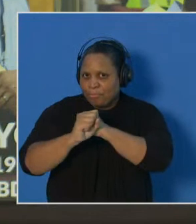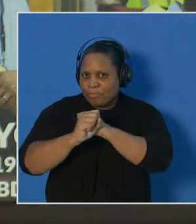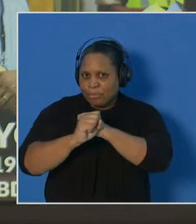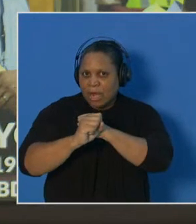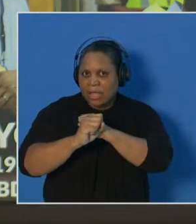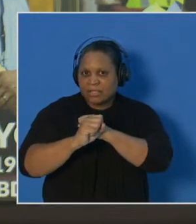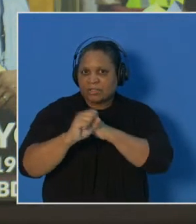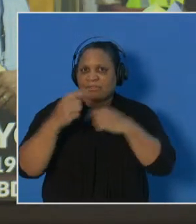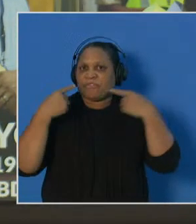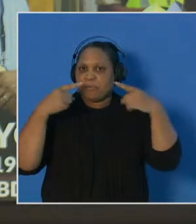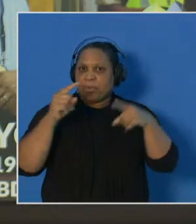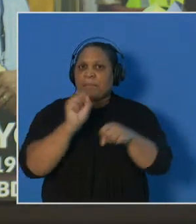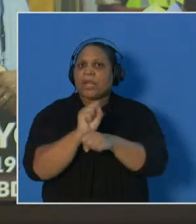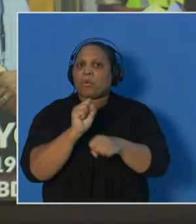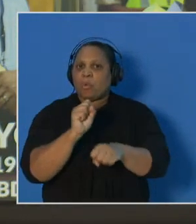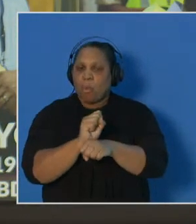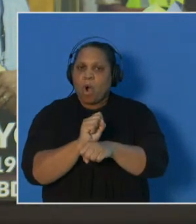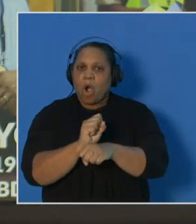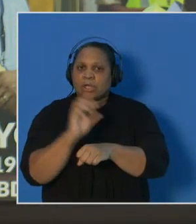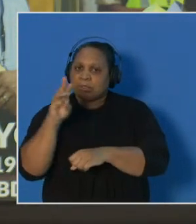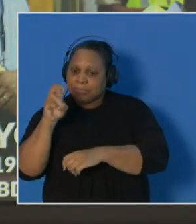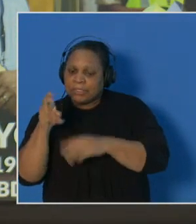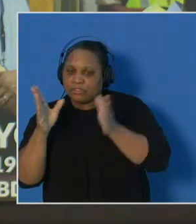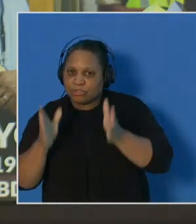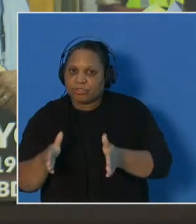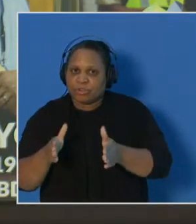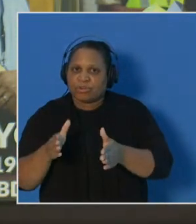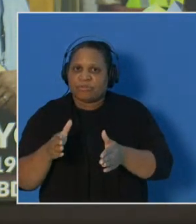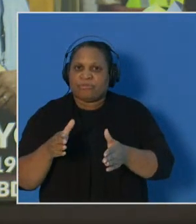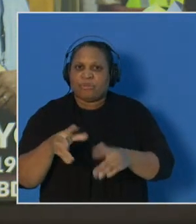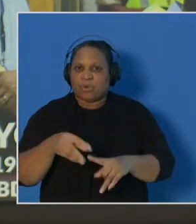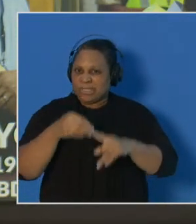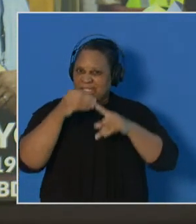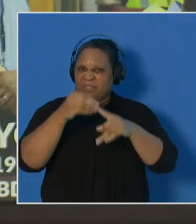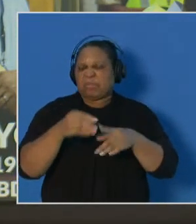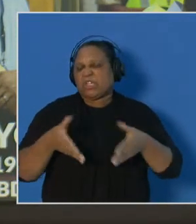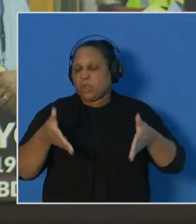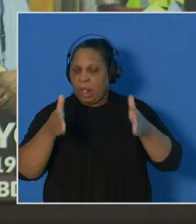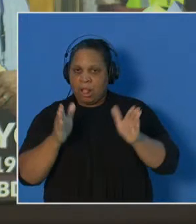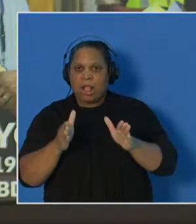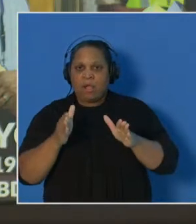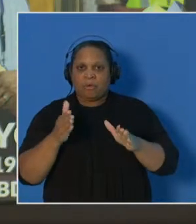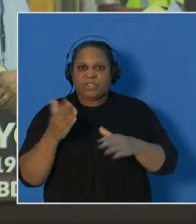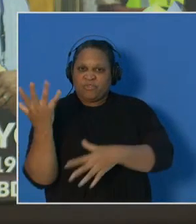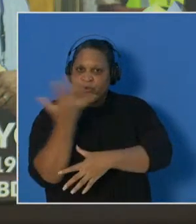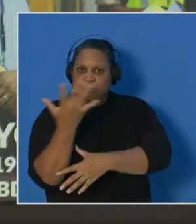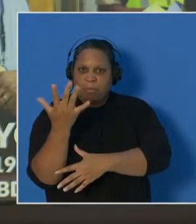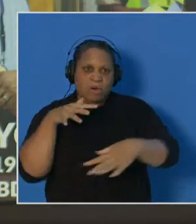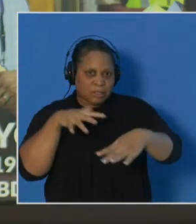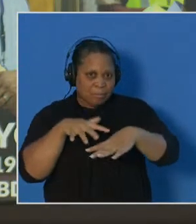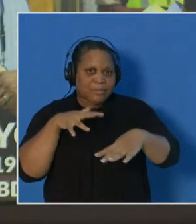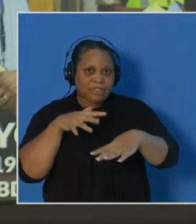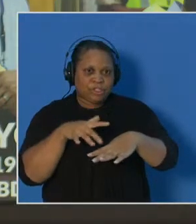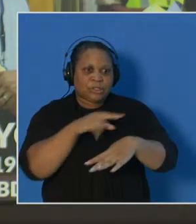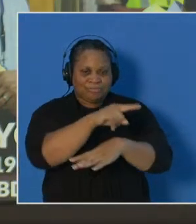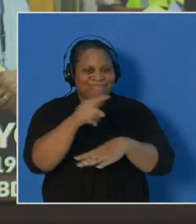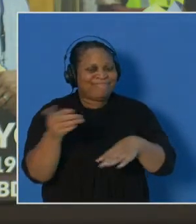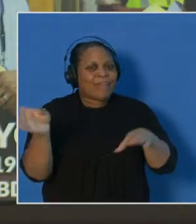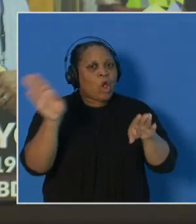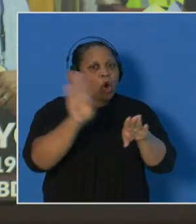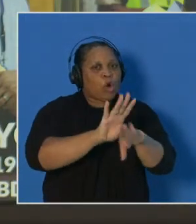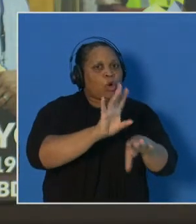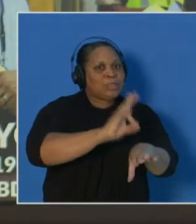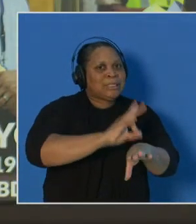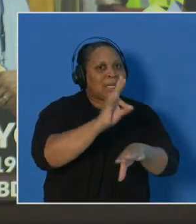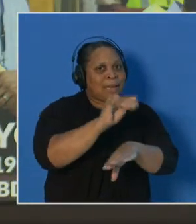Public Works regarding special provisions for public parks and beaches this weekend. Public parks and beaches will close at 8